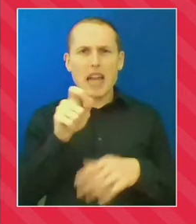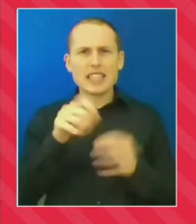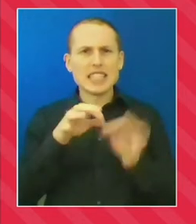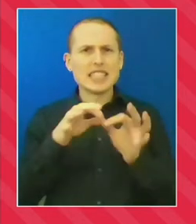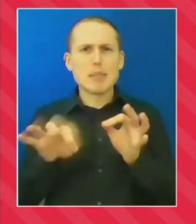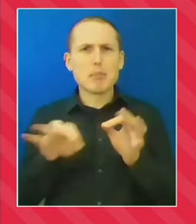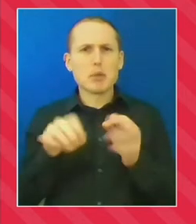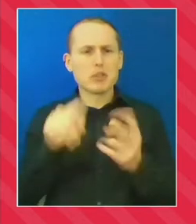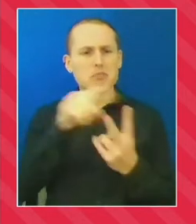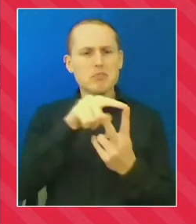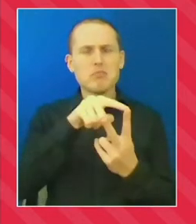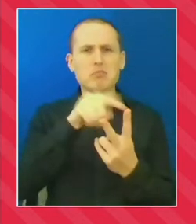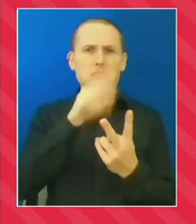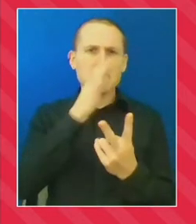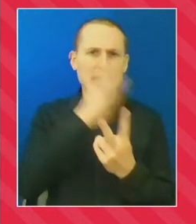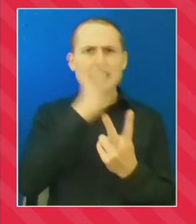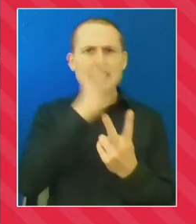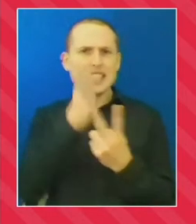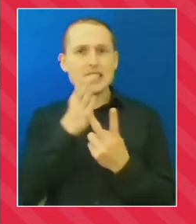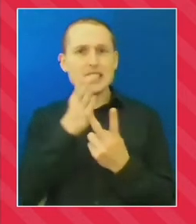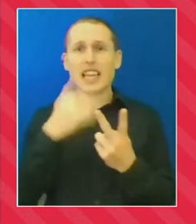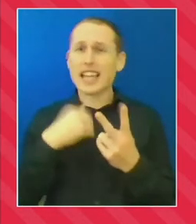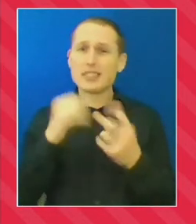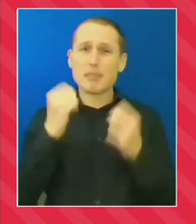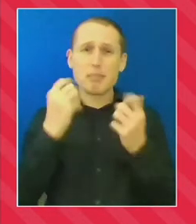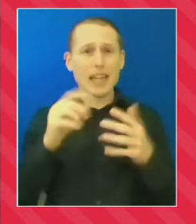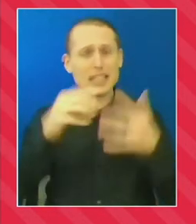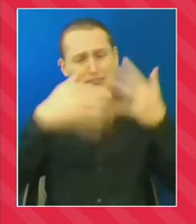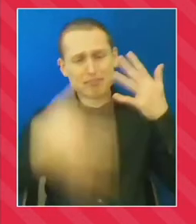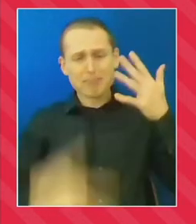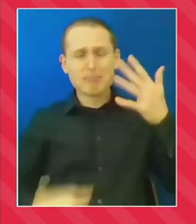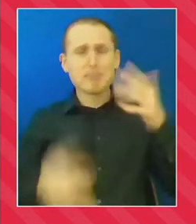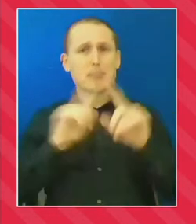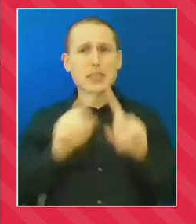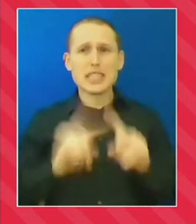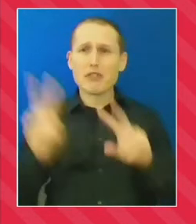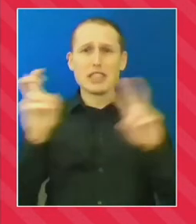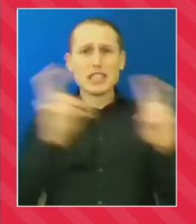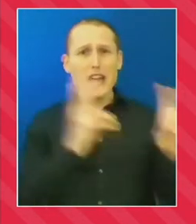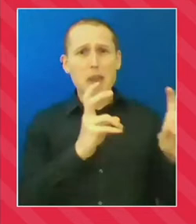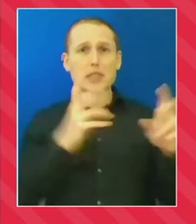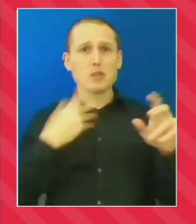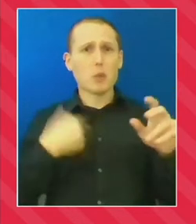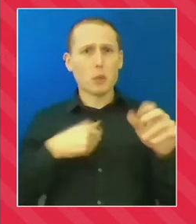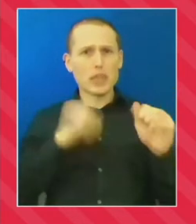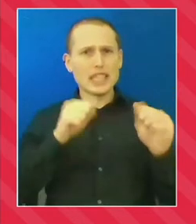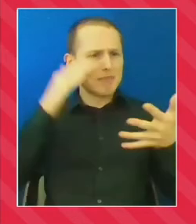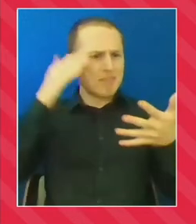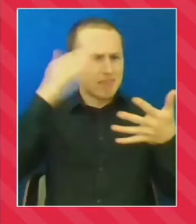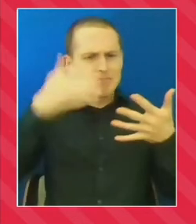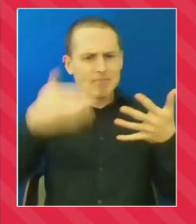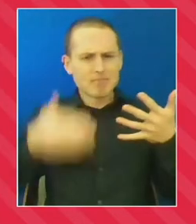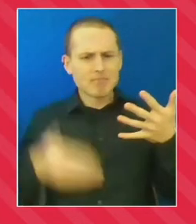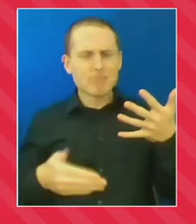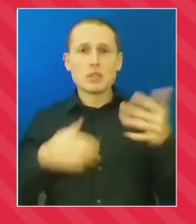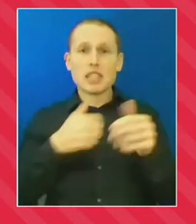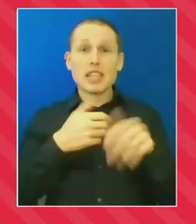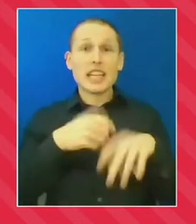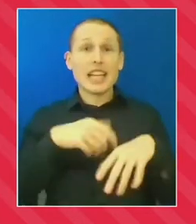focused on. It's a variety of topics that we can break down individually and even take those individual questions or those